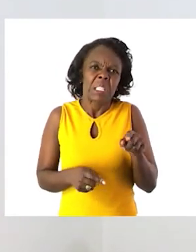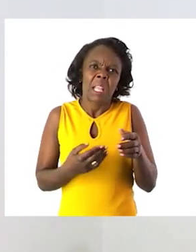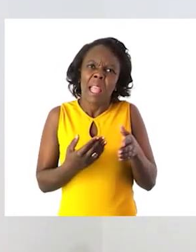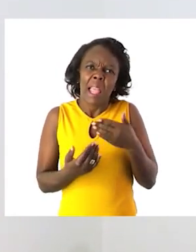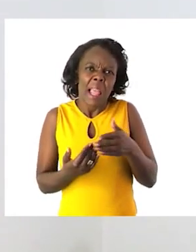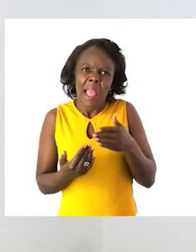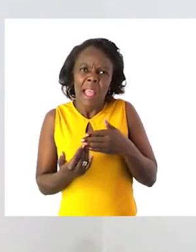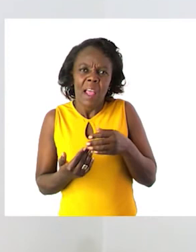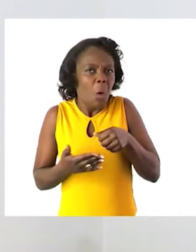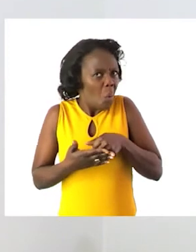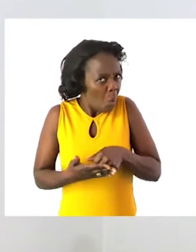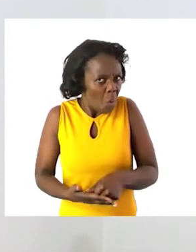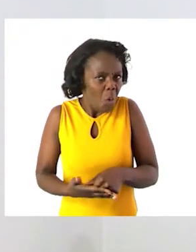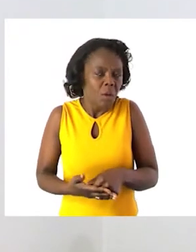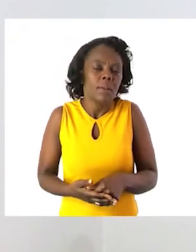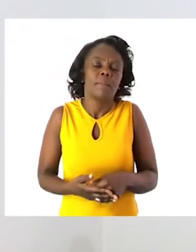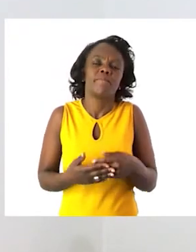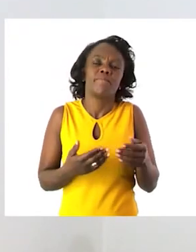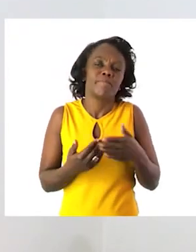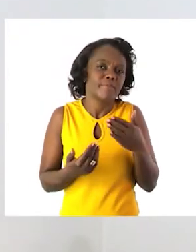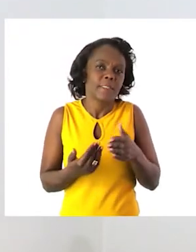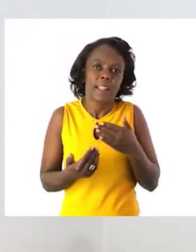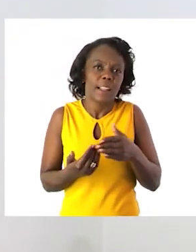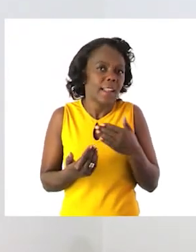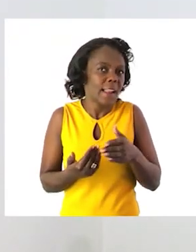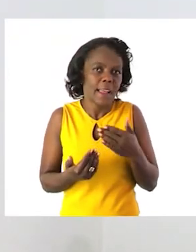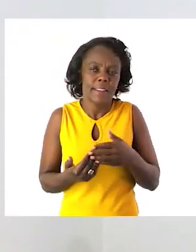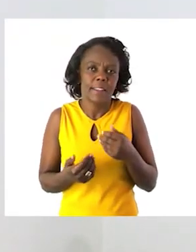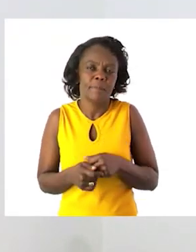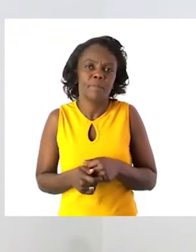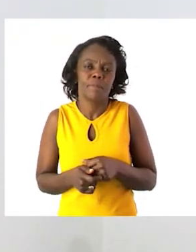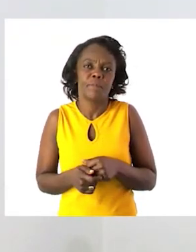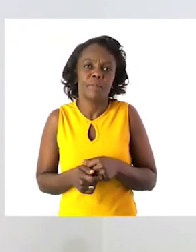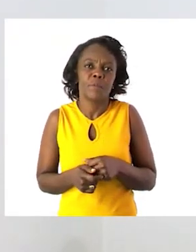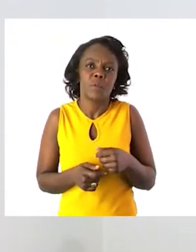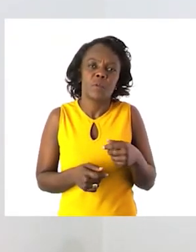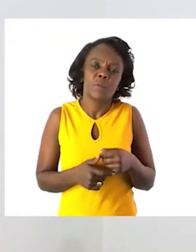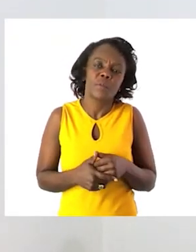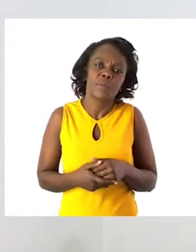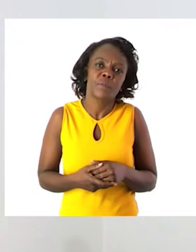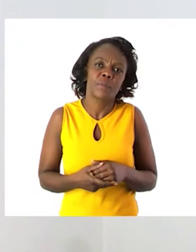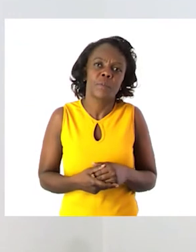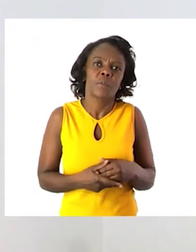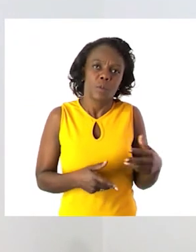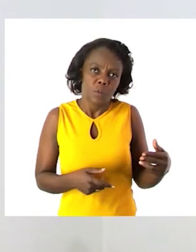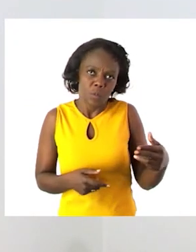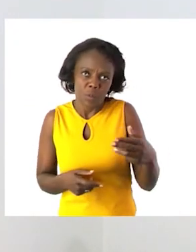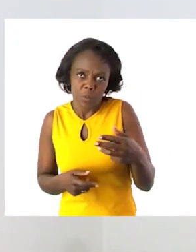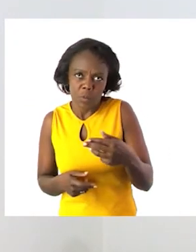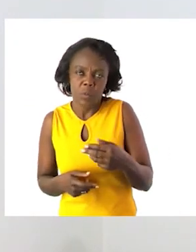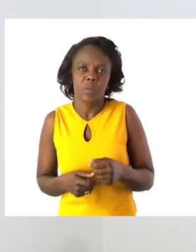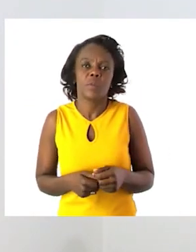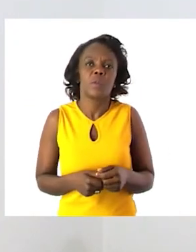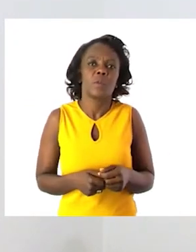think? They are light. I can lift them up without having to use much of my strength. Therefore, the socks